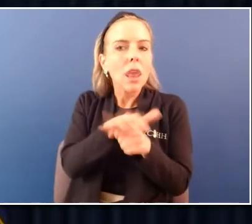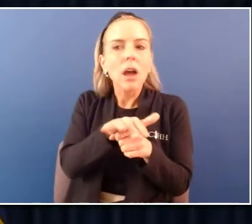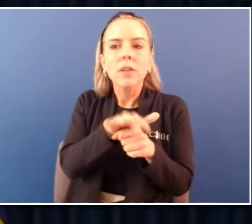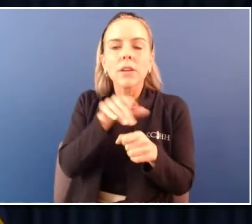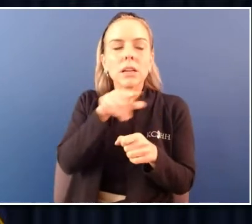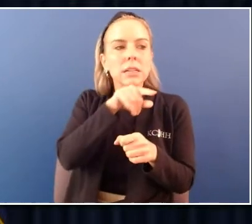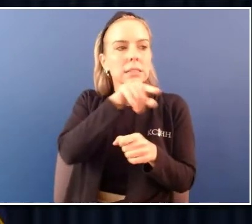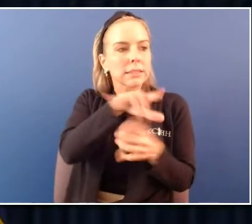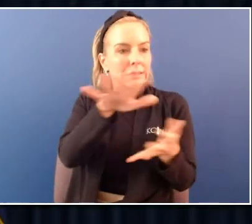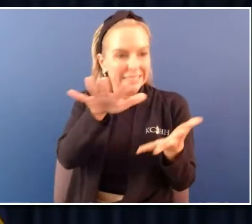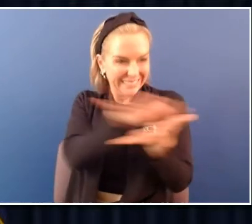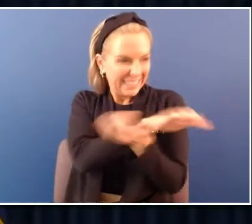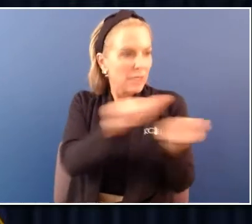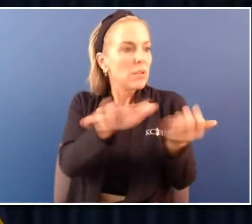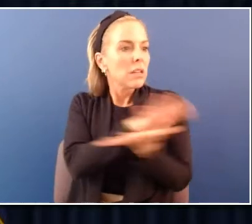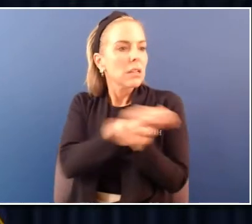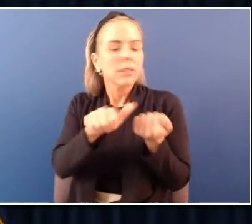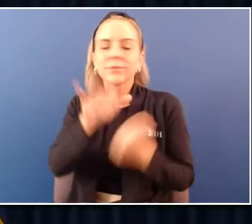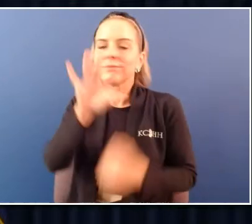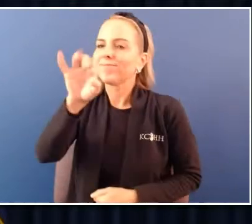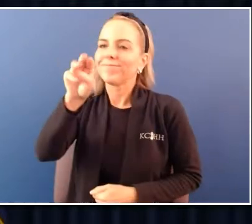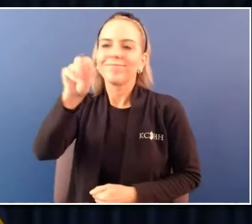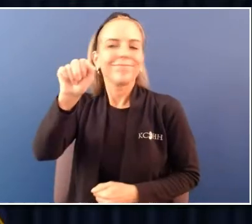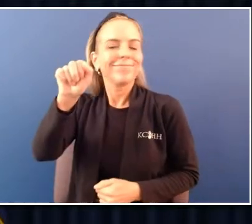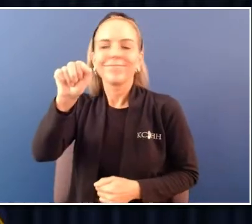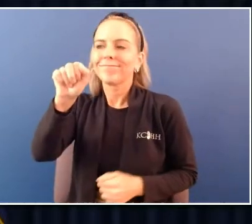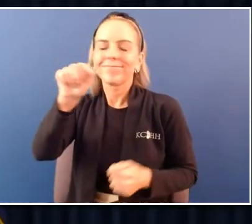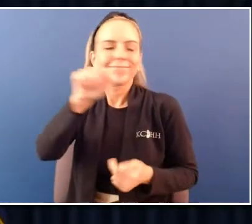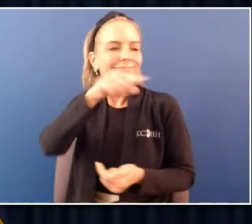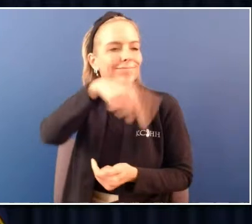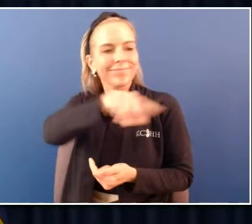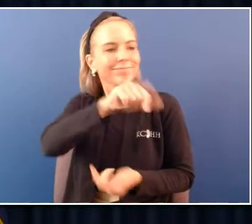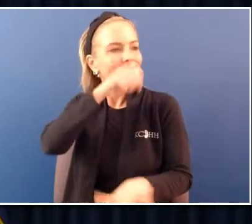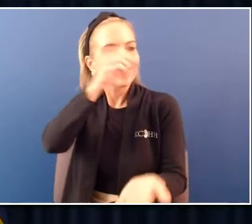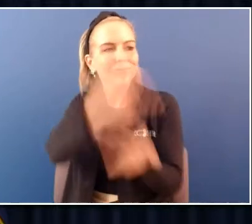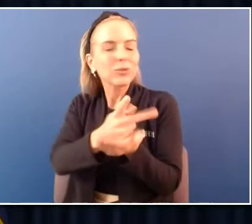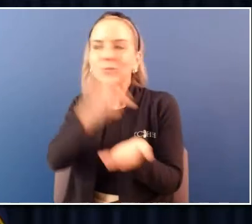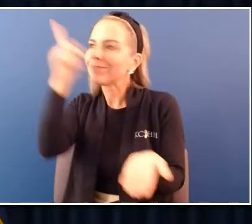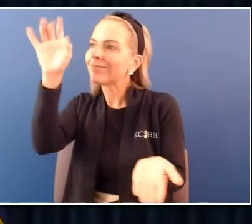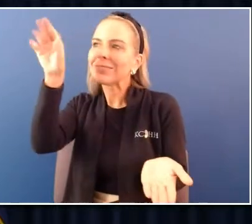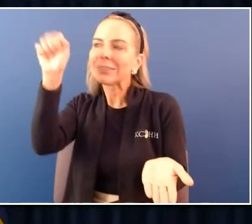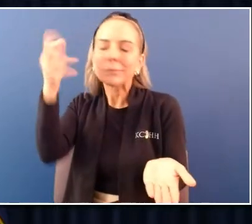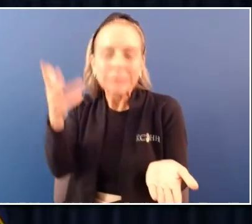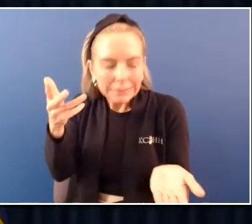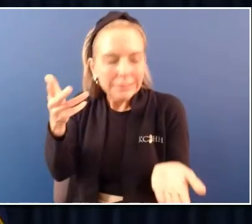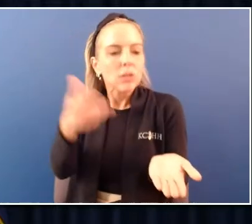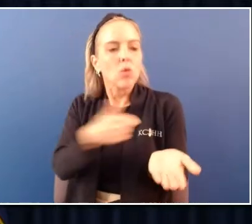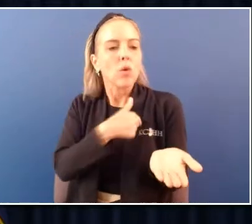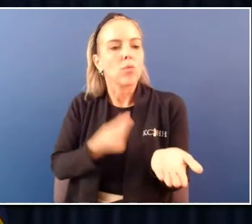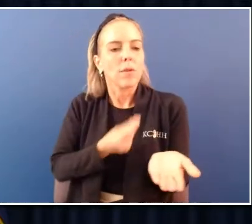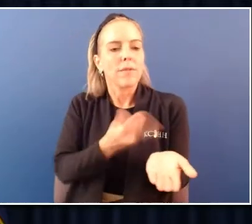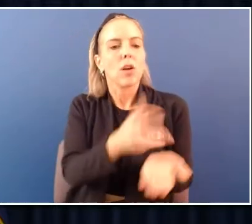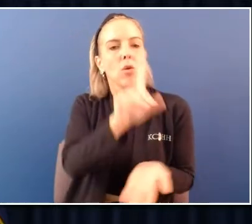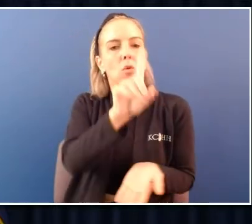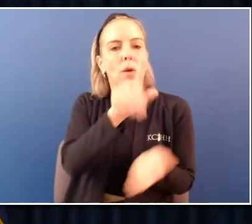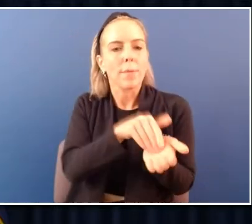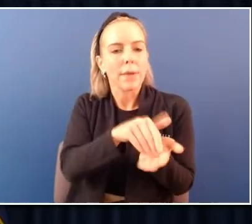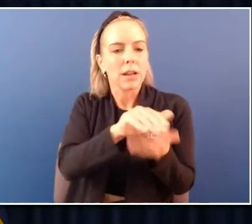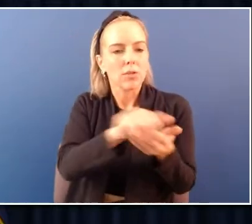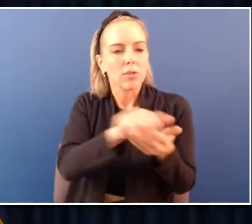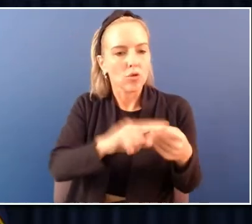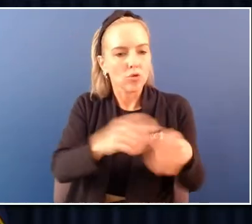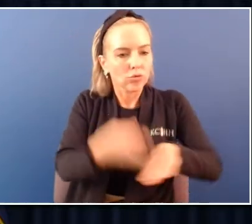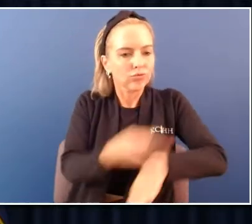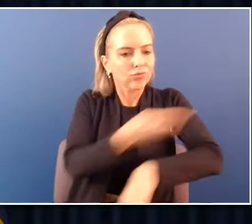not FEMA approved. So previously, we provided nearly $1 million to help Nicholas